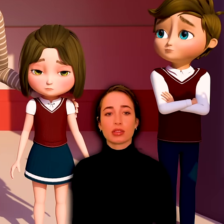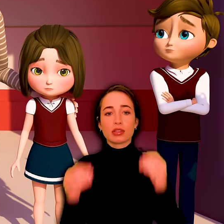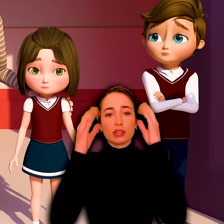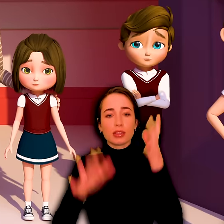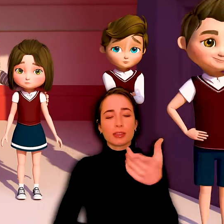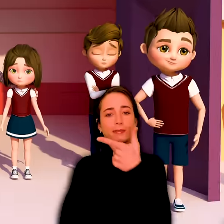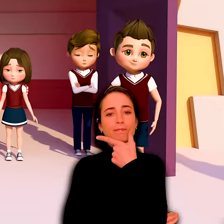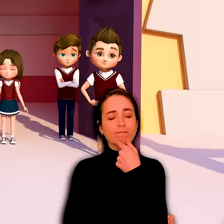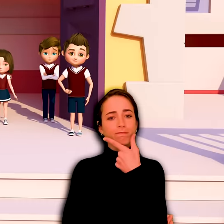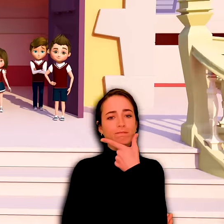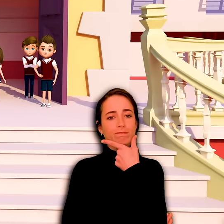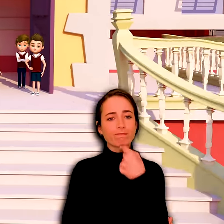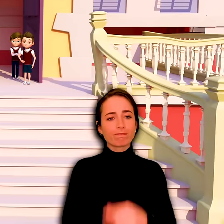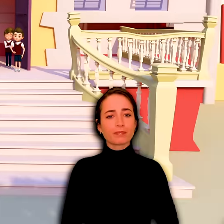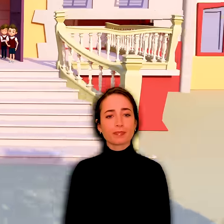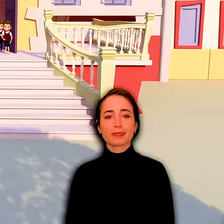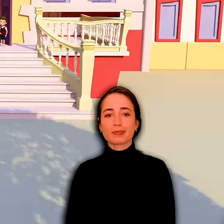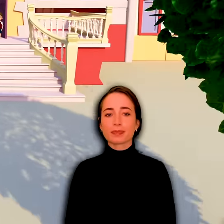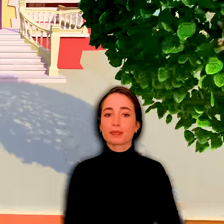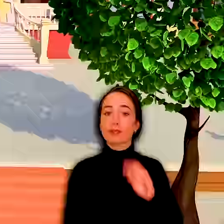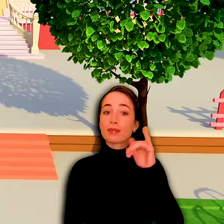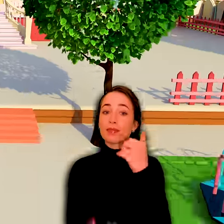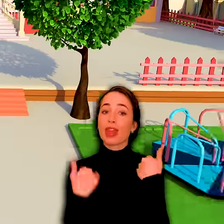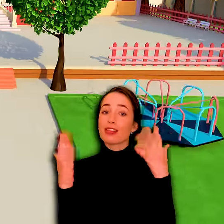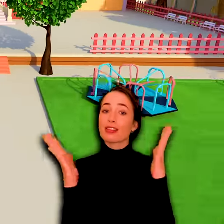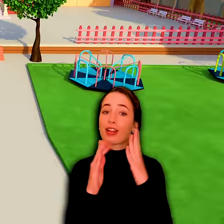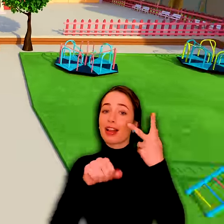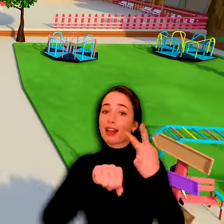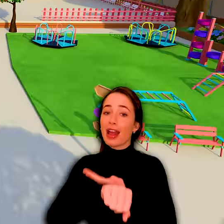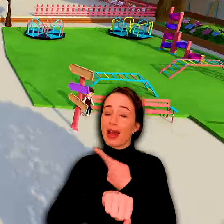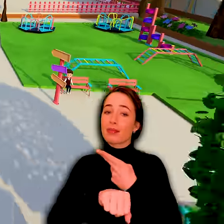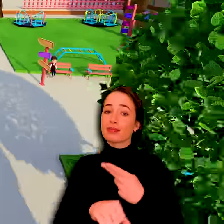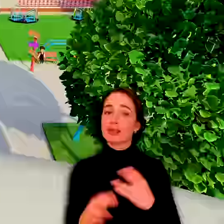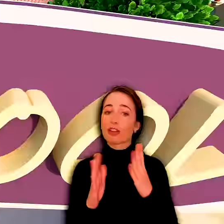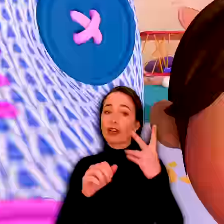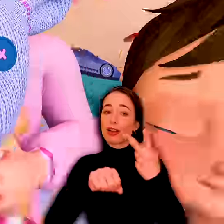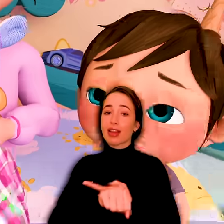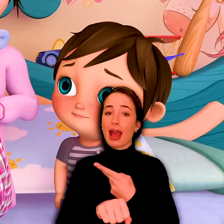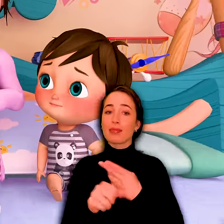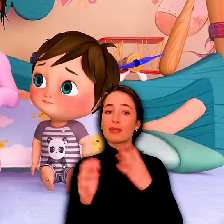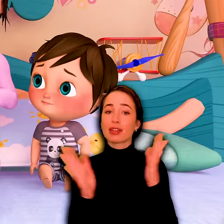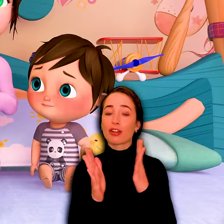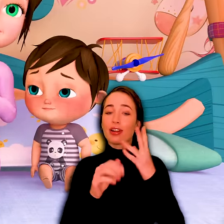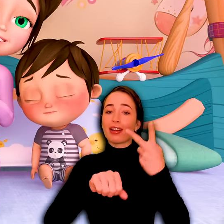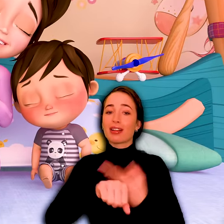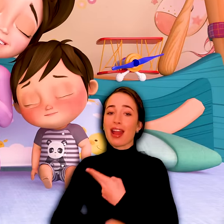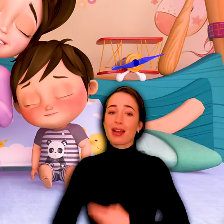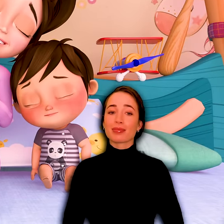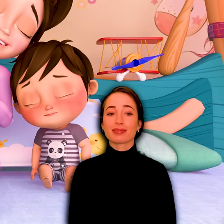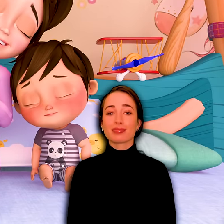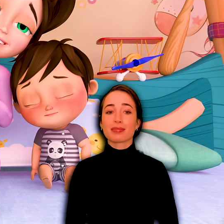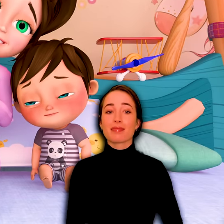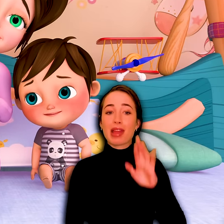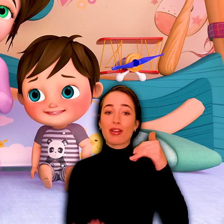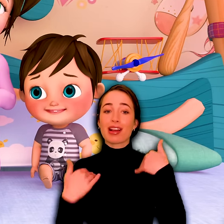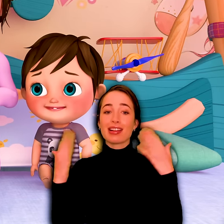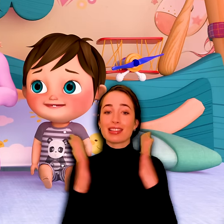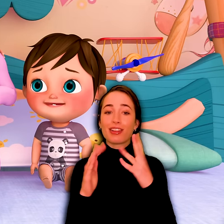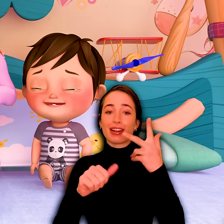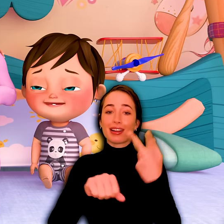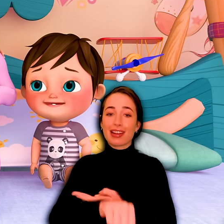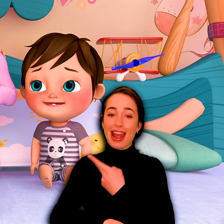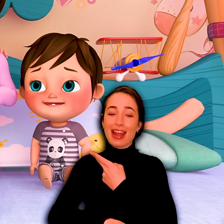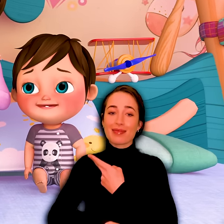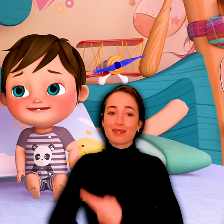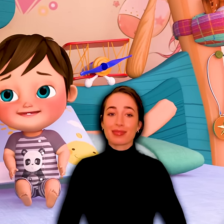know the teacher did reply mary we had a little lamb little lamb little lamb